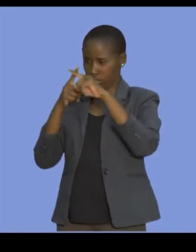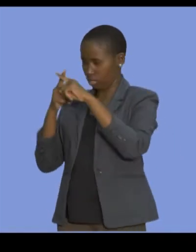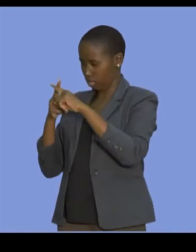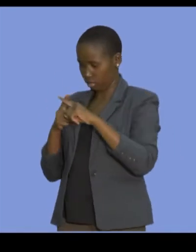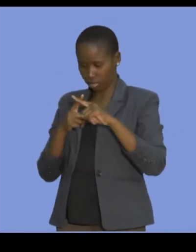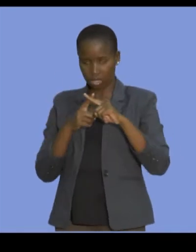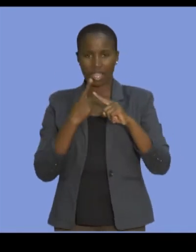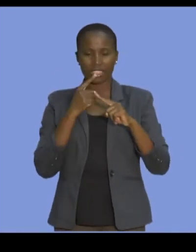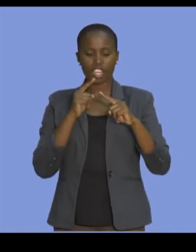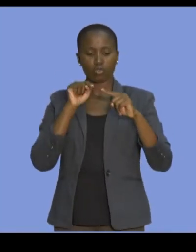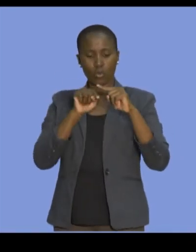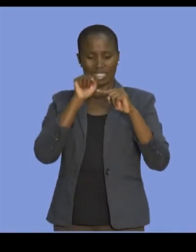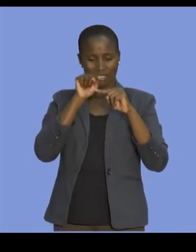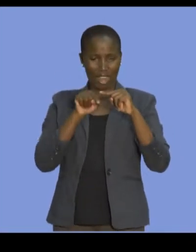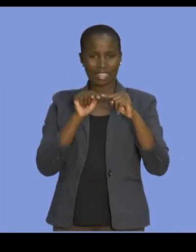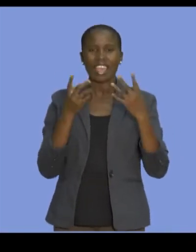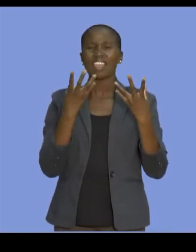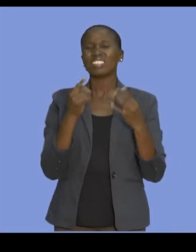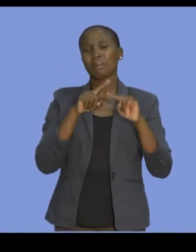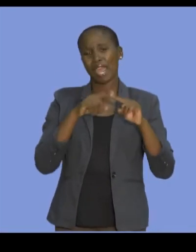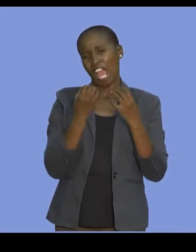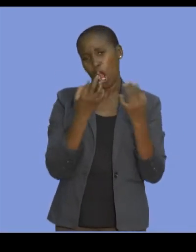many they are there. Okay.